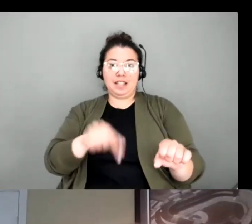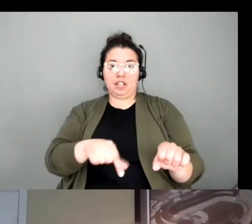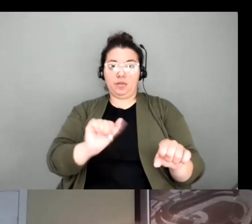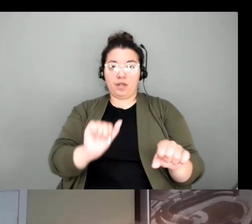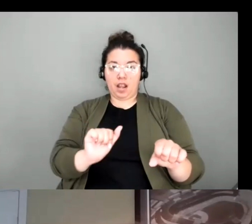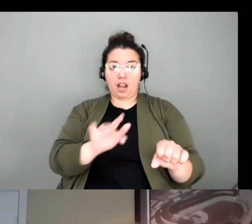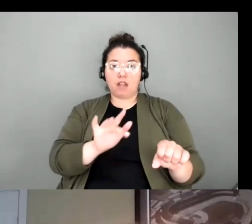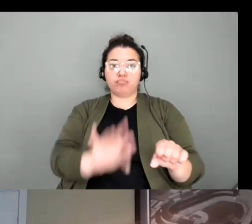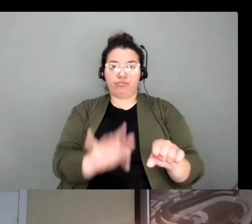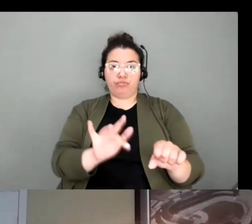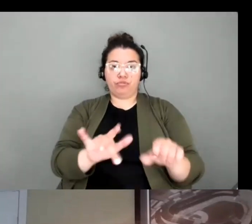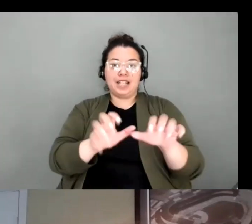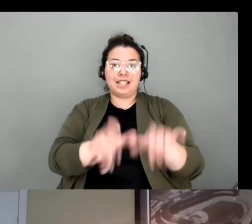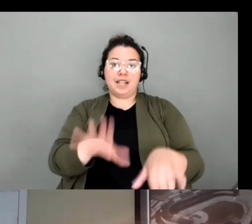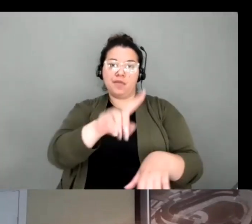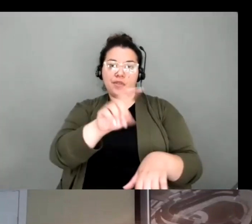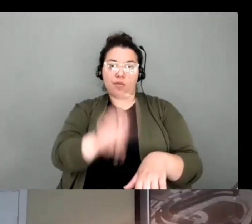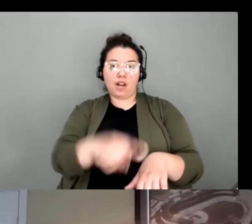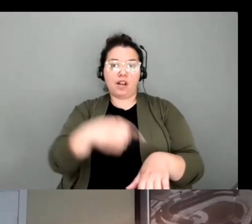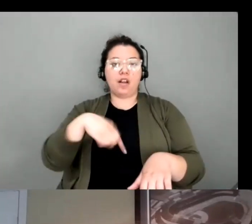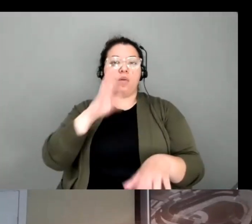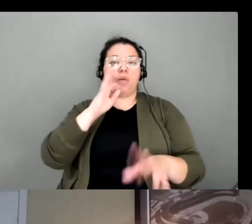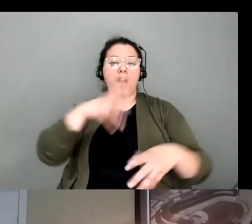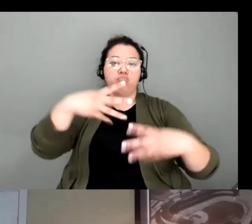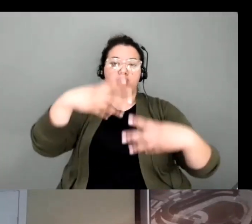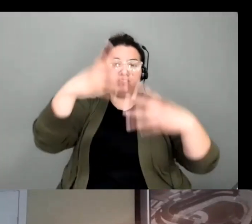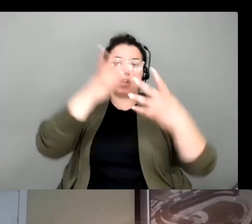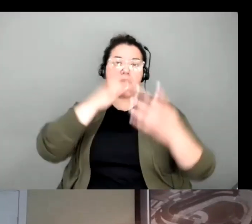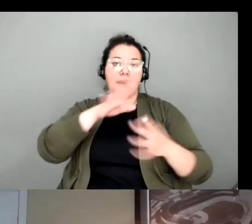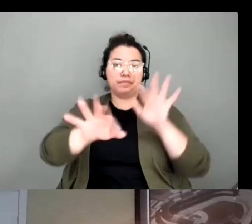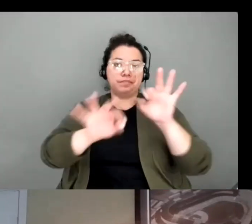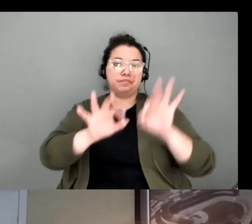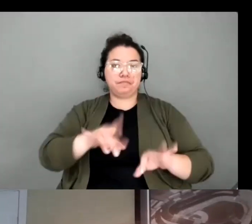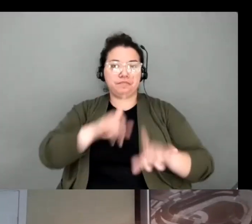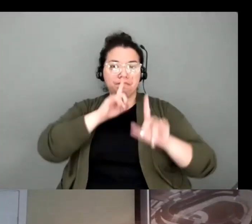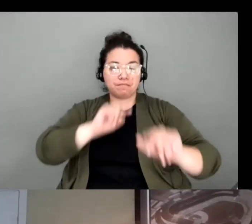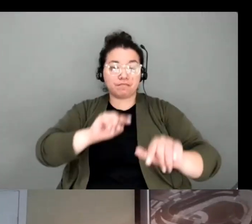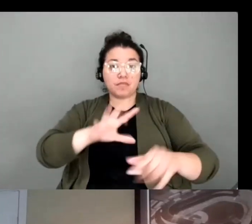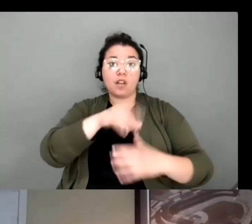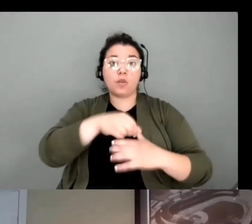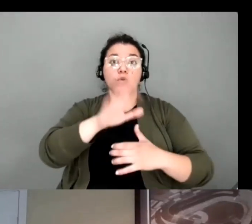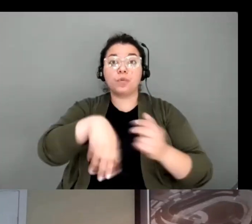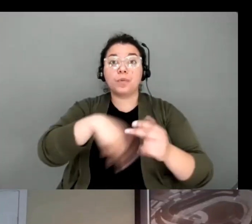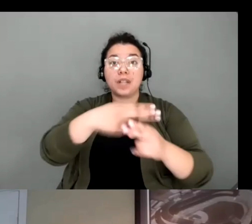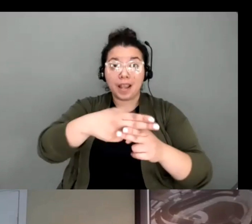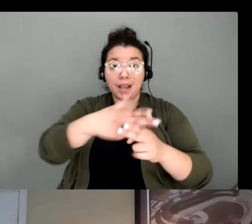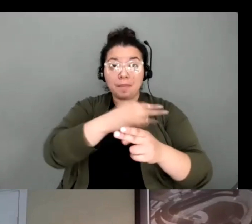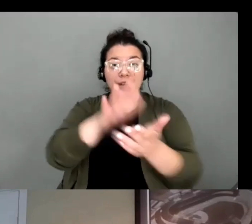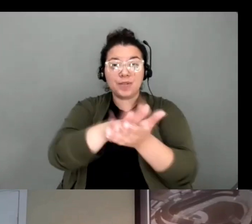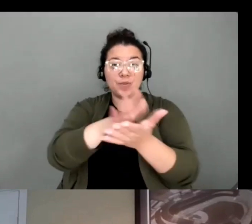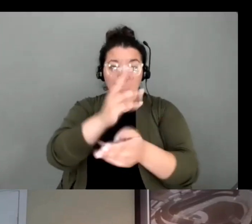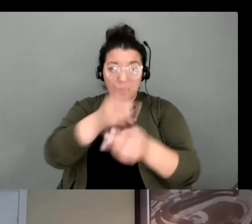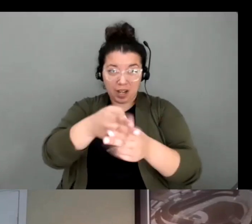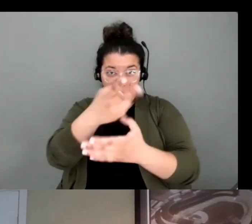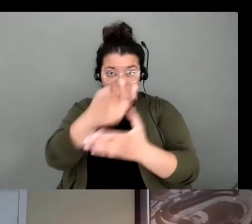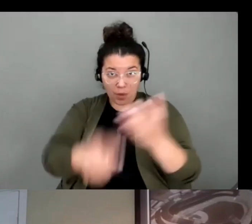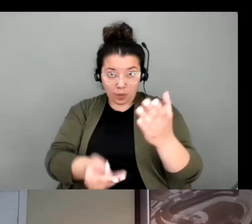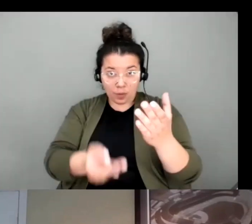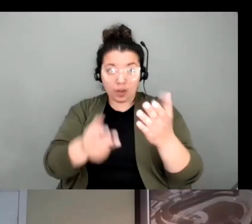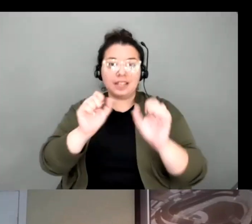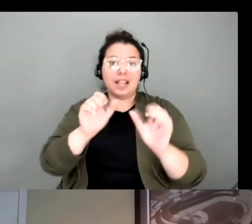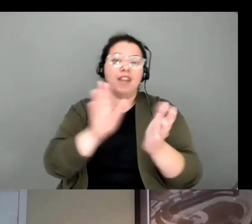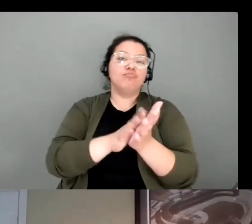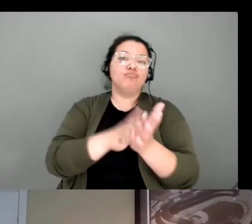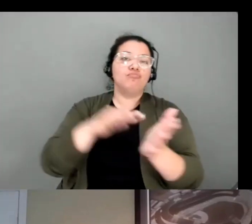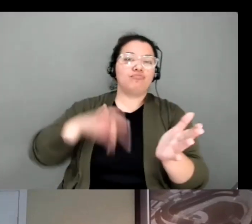there and we'll go through the questions and pick out questions. And as you do, please include your name and your school so we can give you credit for the question